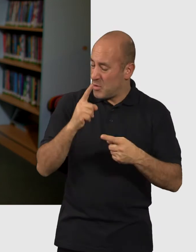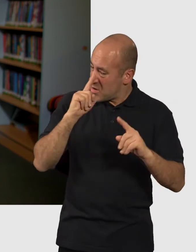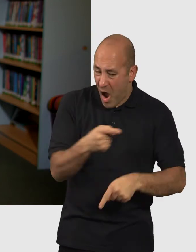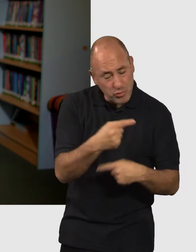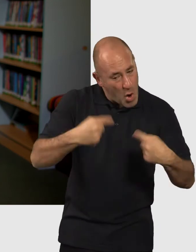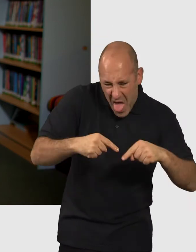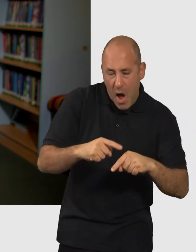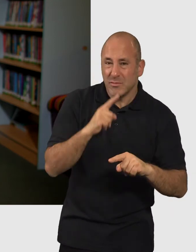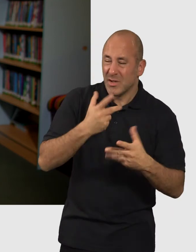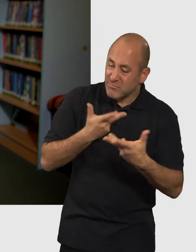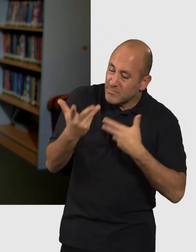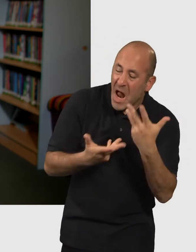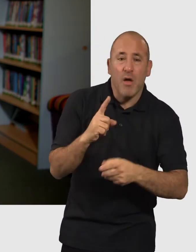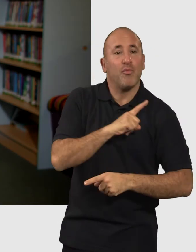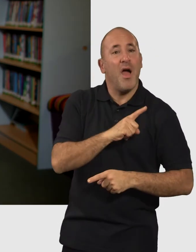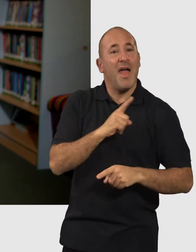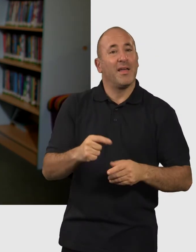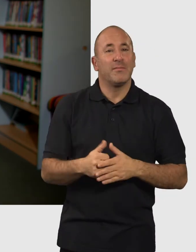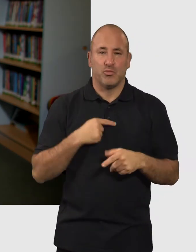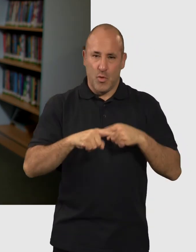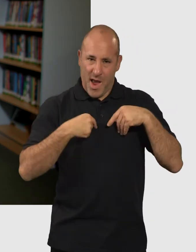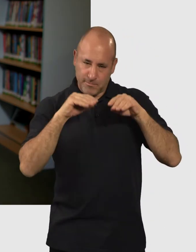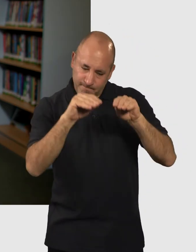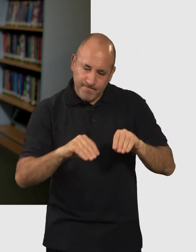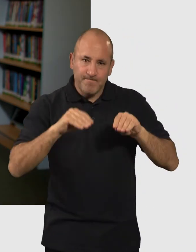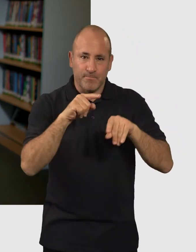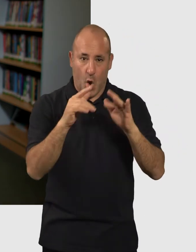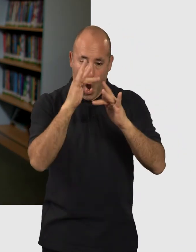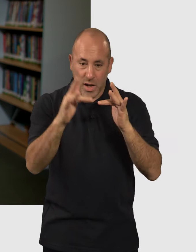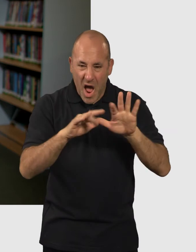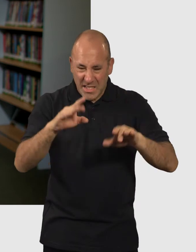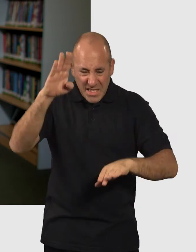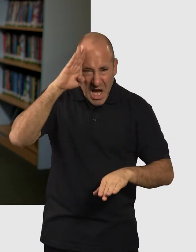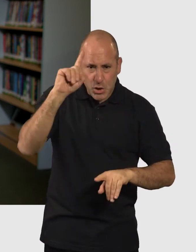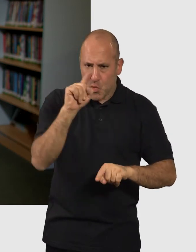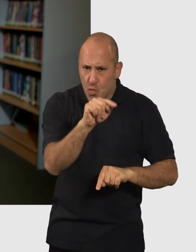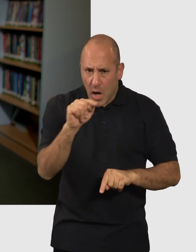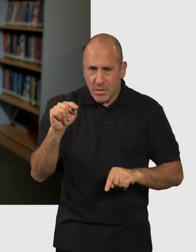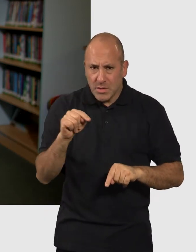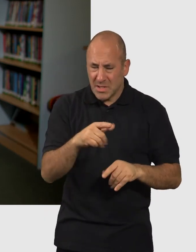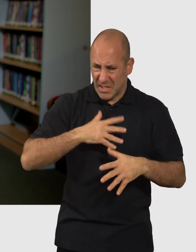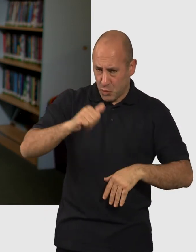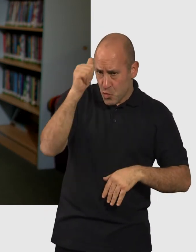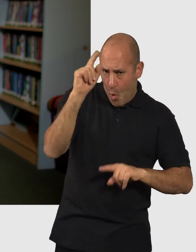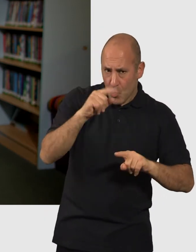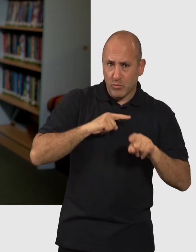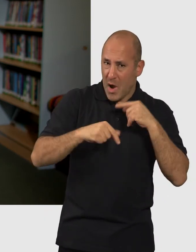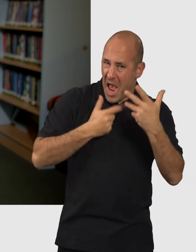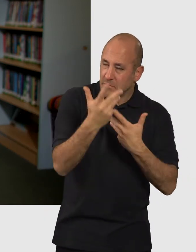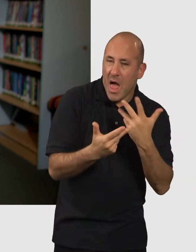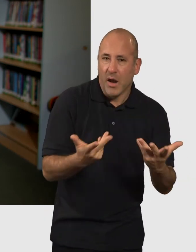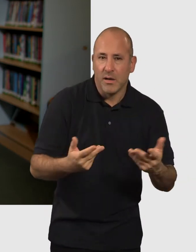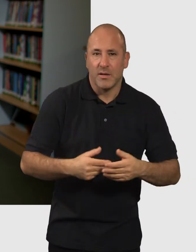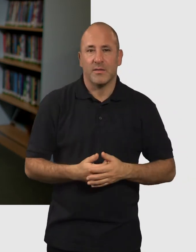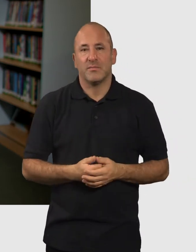it's about talking to her about why she's not allowed. I try to educate him in what are the dangers of when he's online